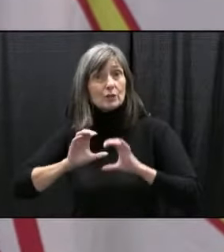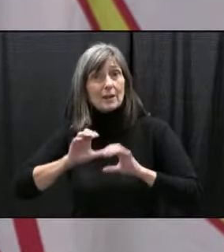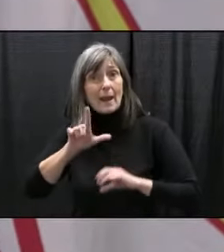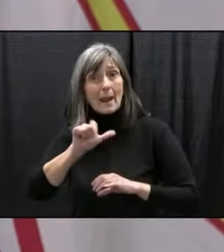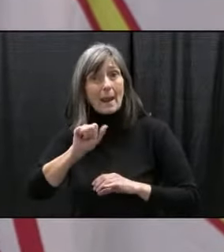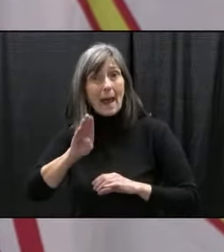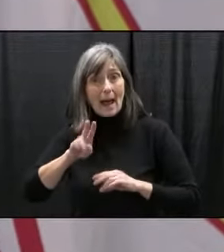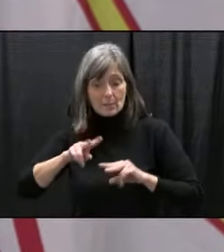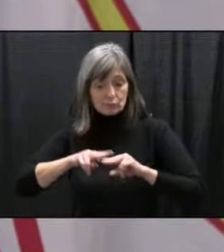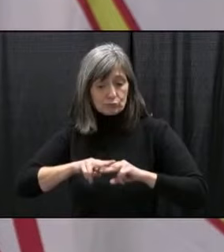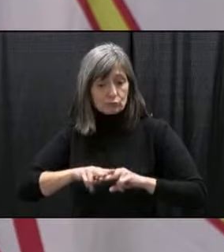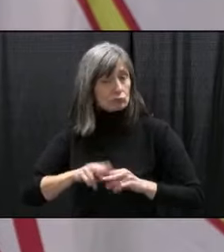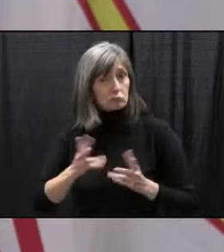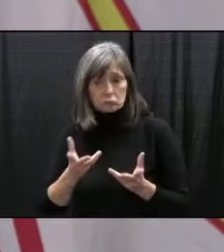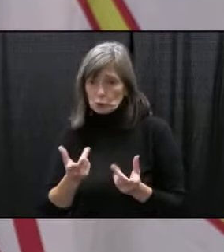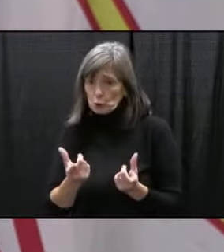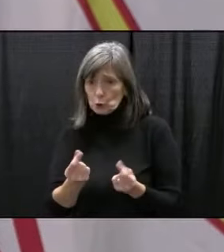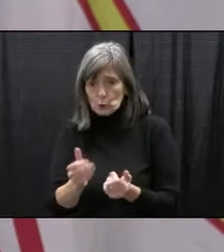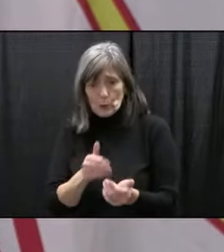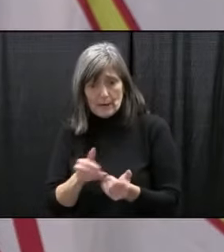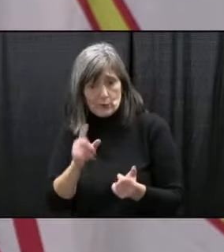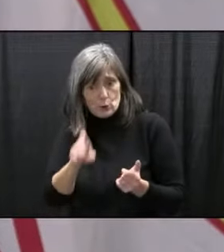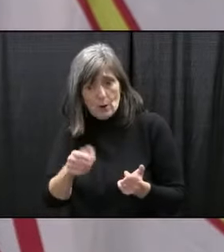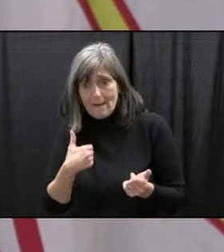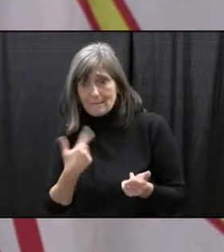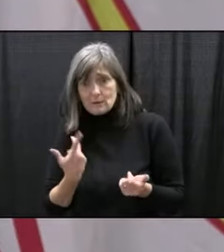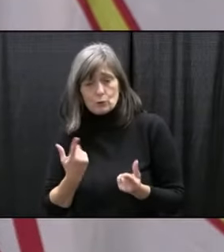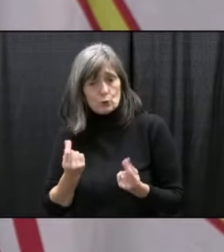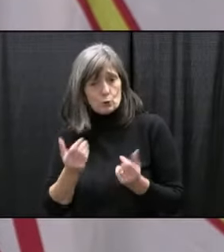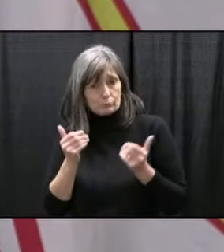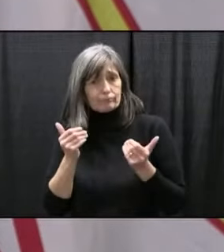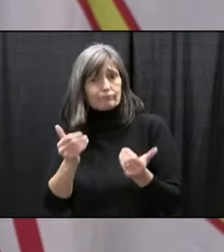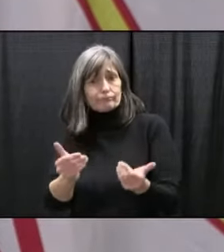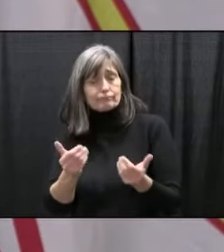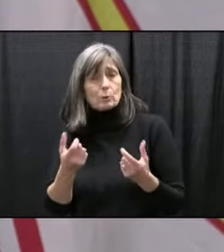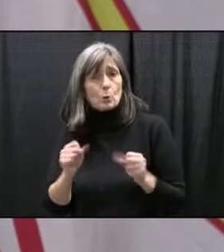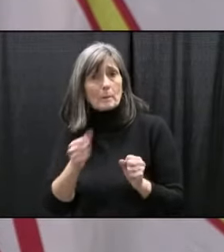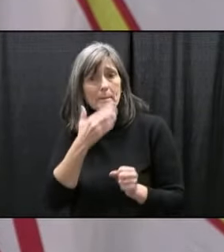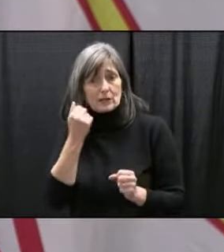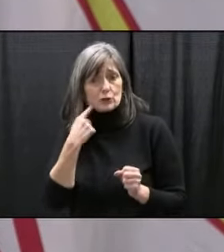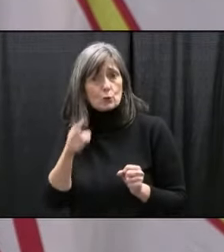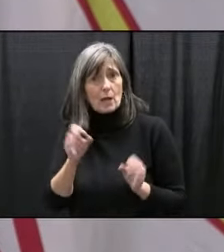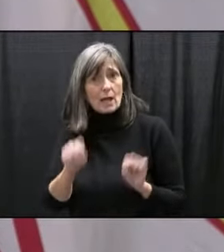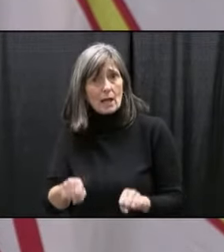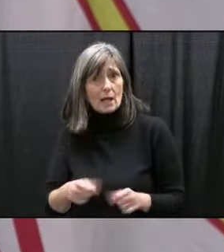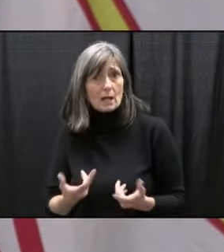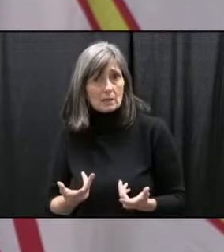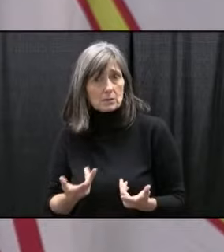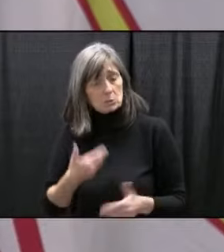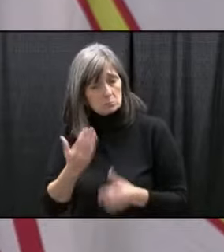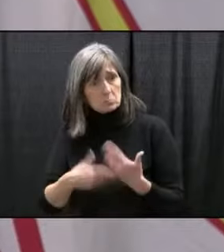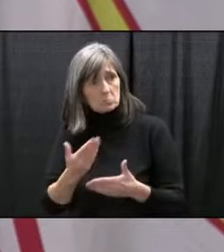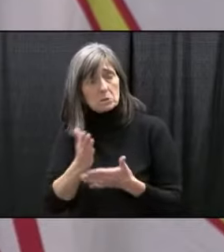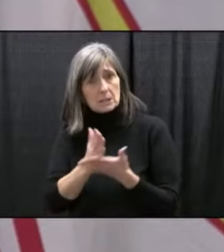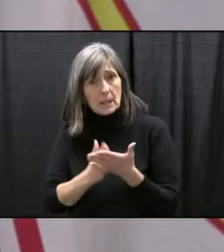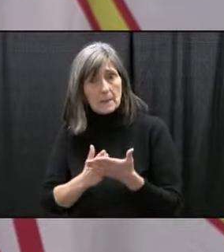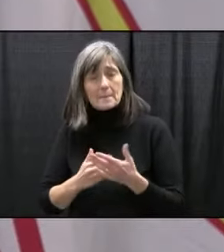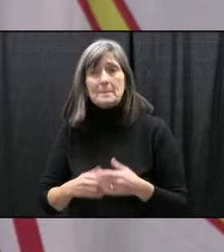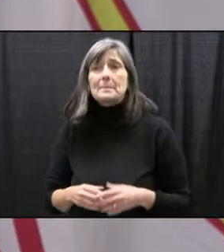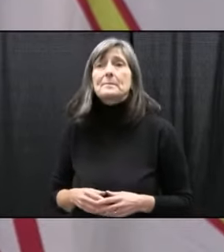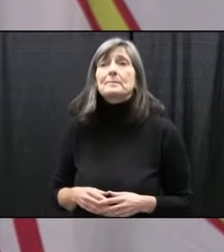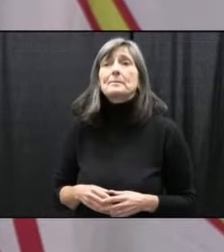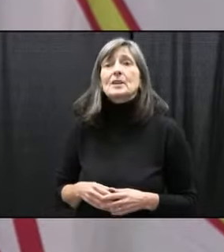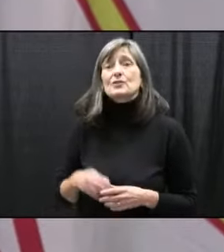really maximize what they can do with the resources they have available to them at any one point in time. So the breach is